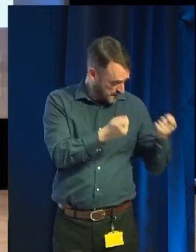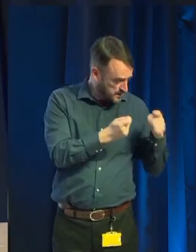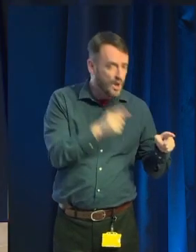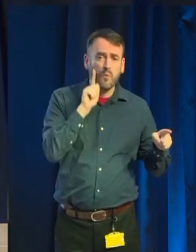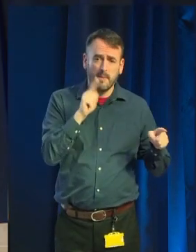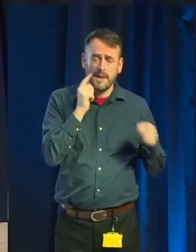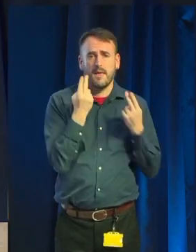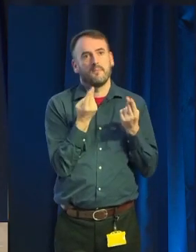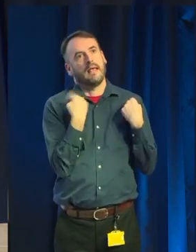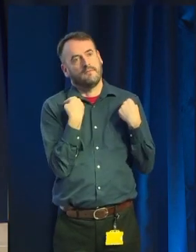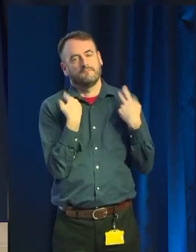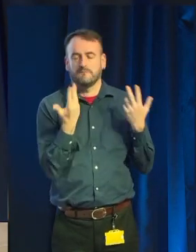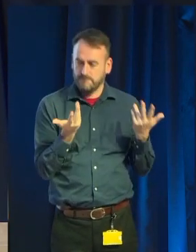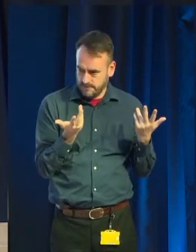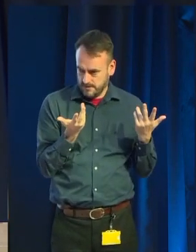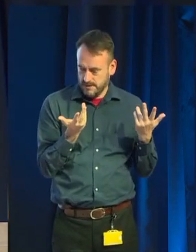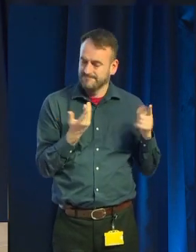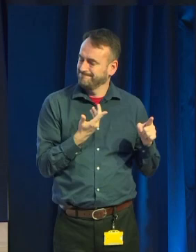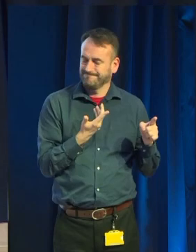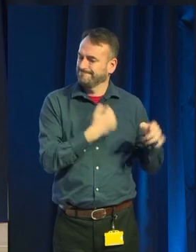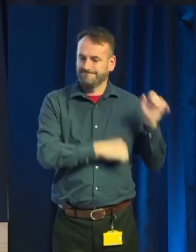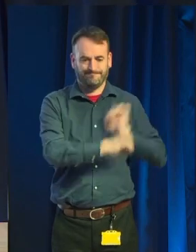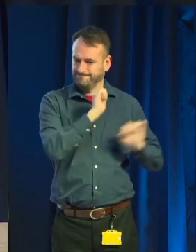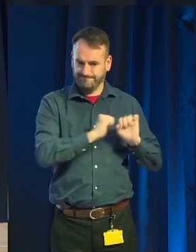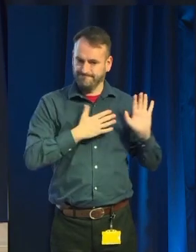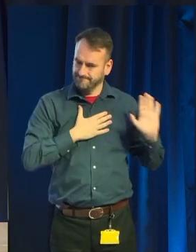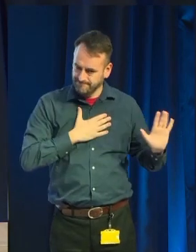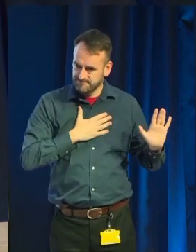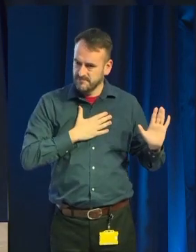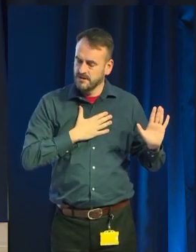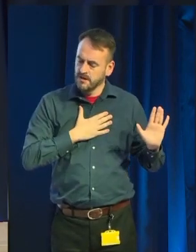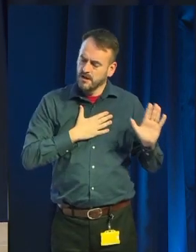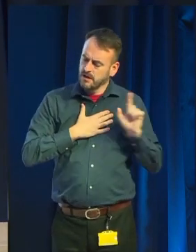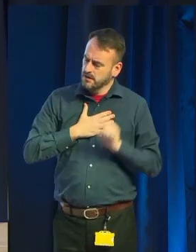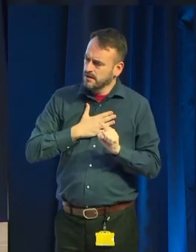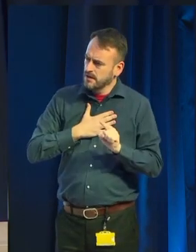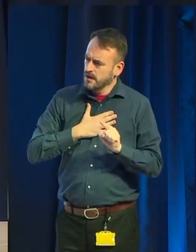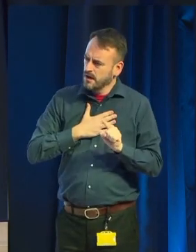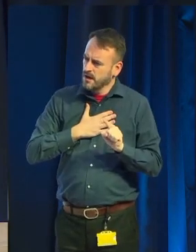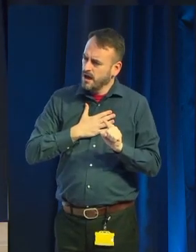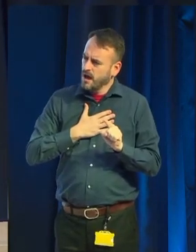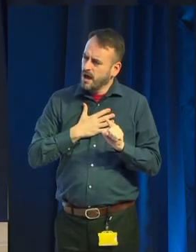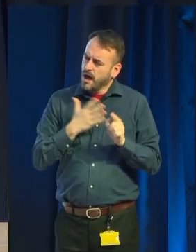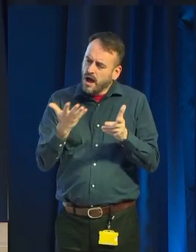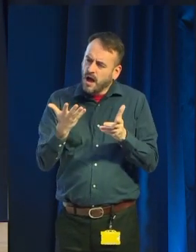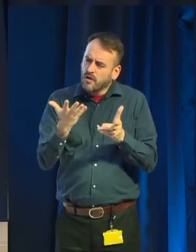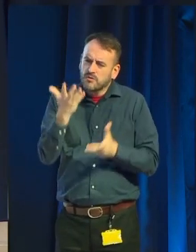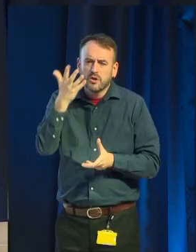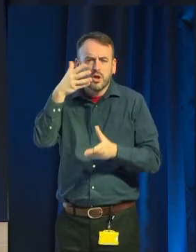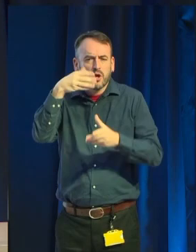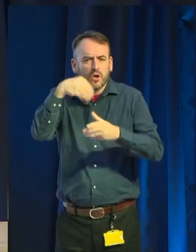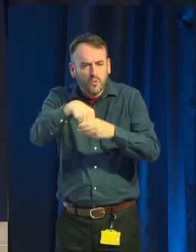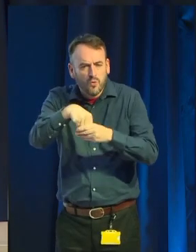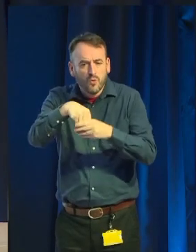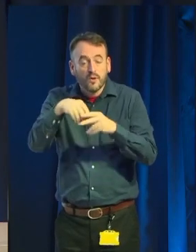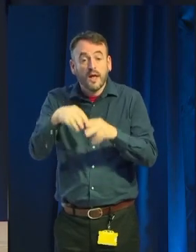tried not to avoid that, but rather to put passivity as a choice